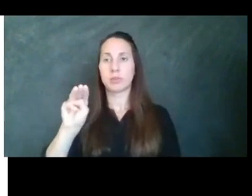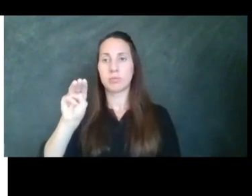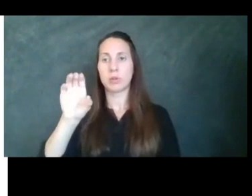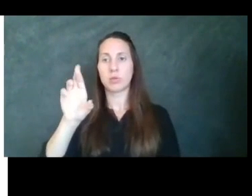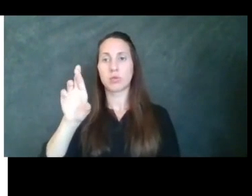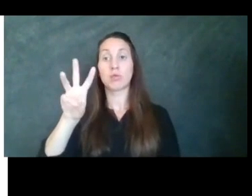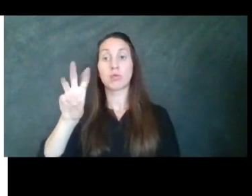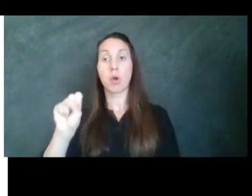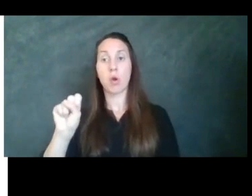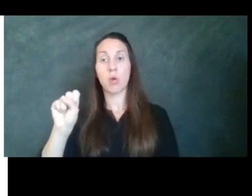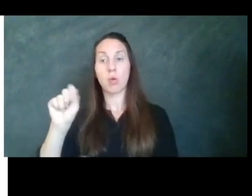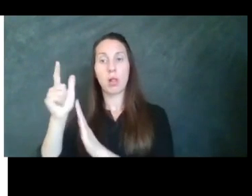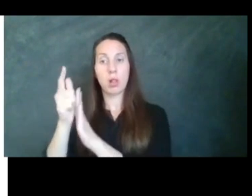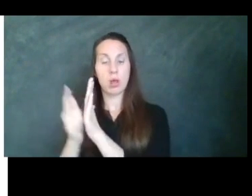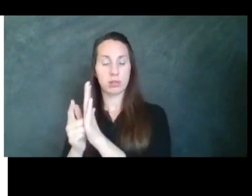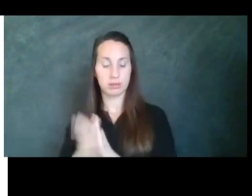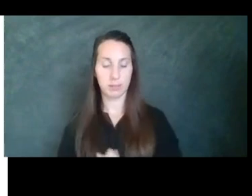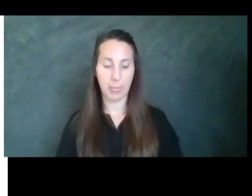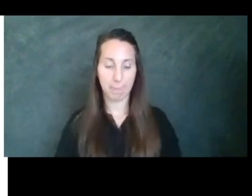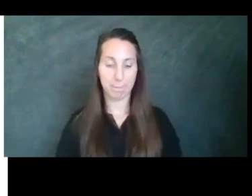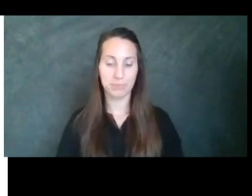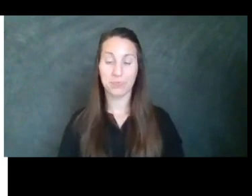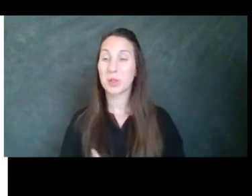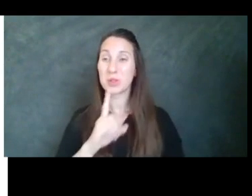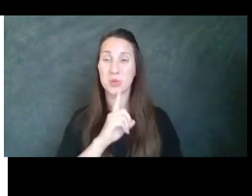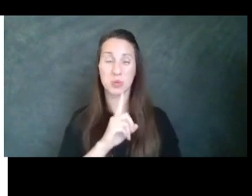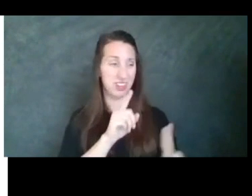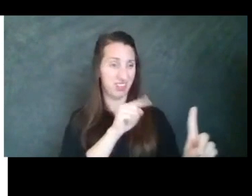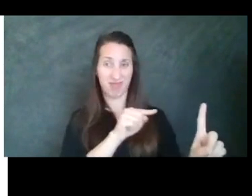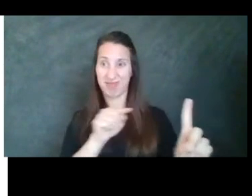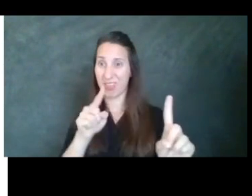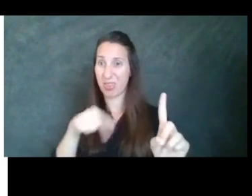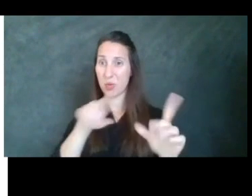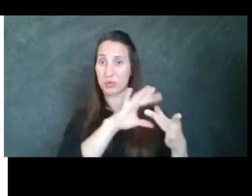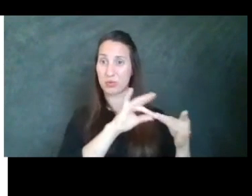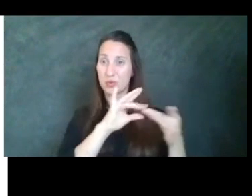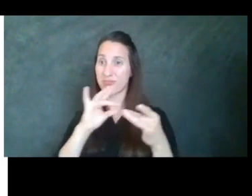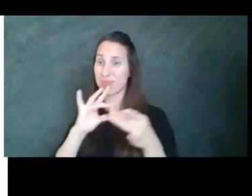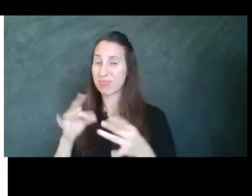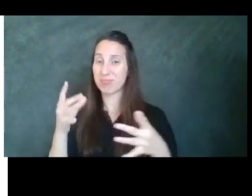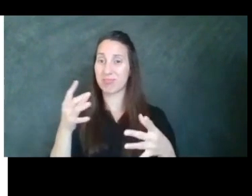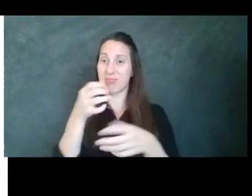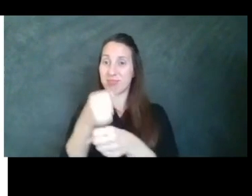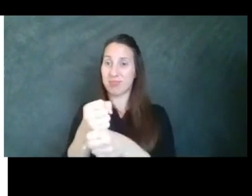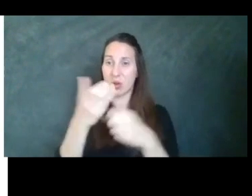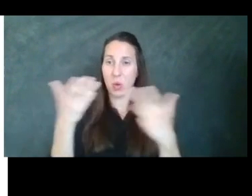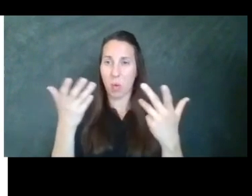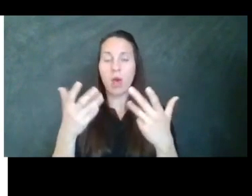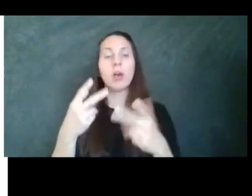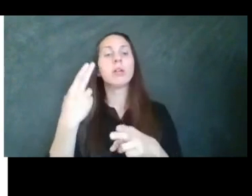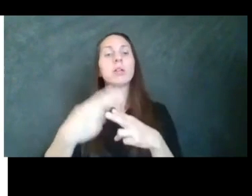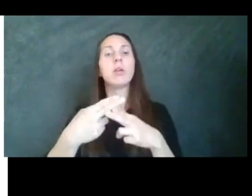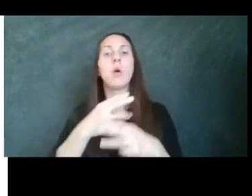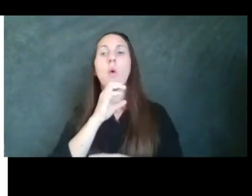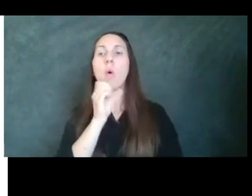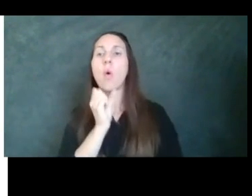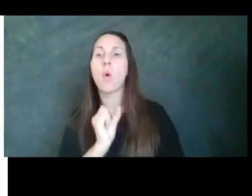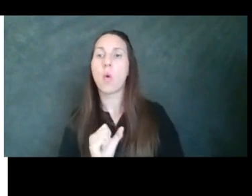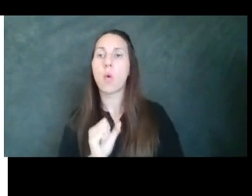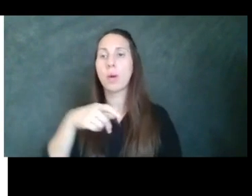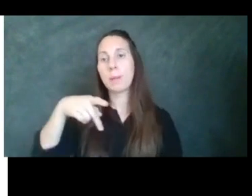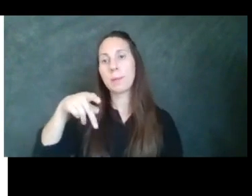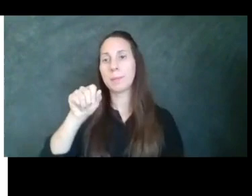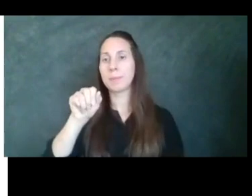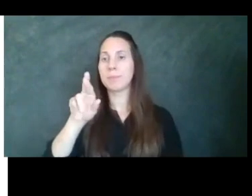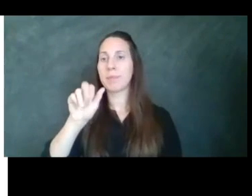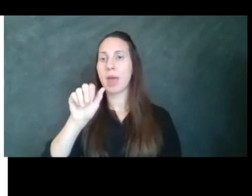So what we have here in summary is what we call the old paradigm of disability, where